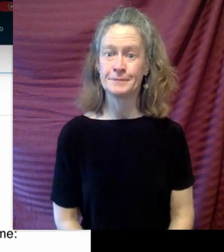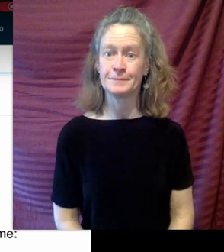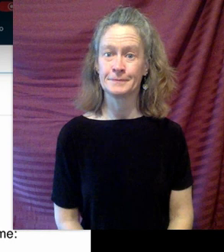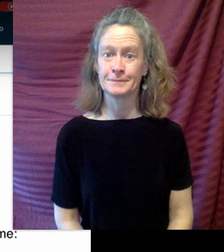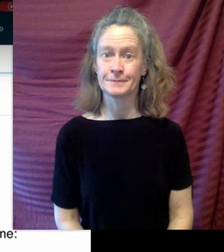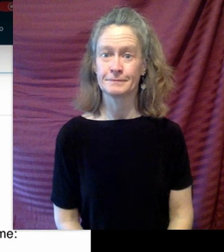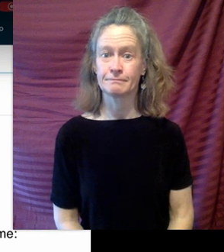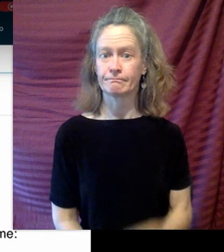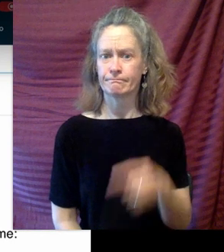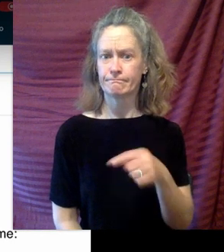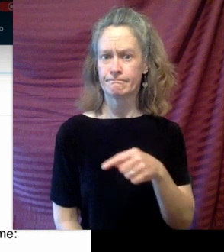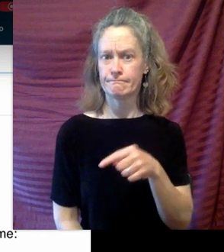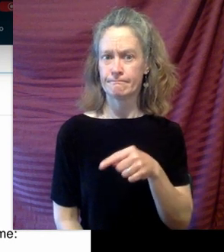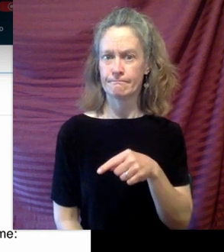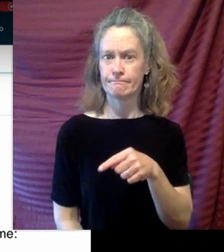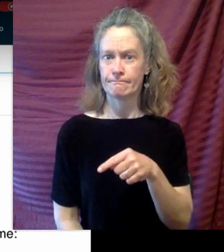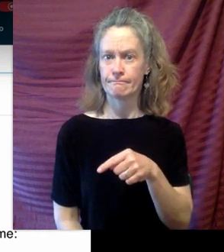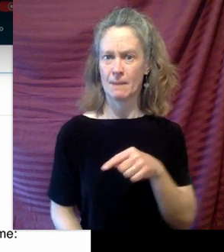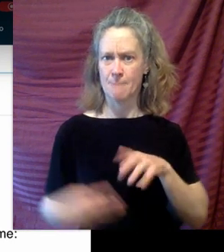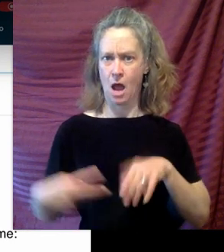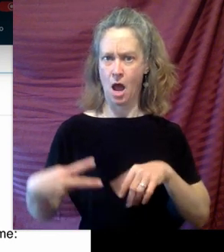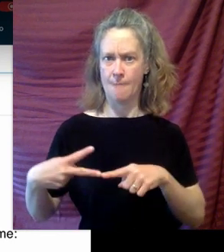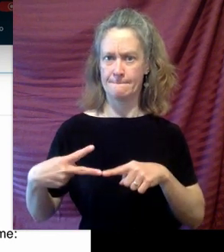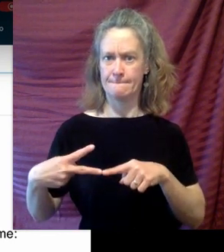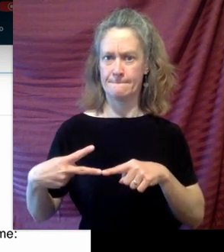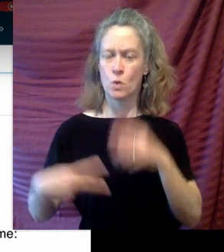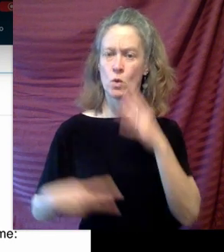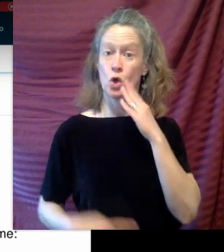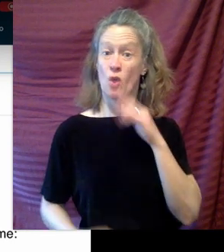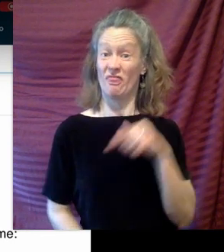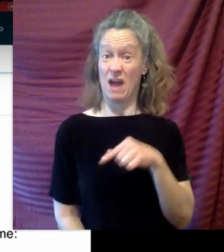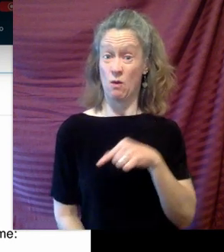We know this pattern